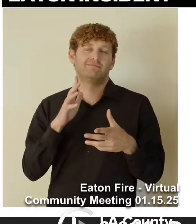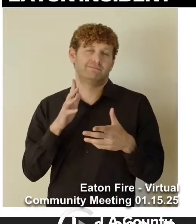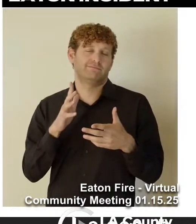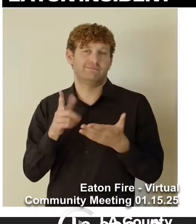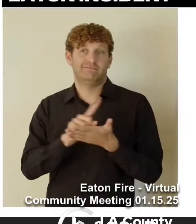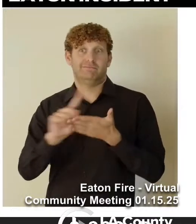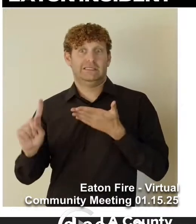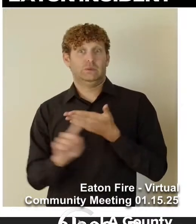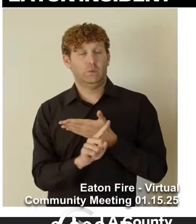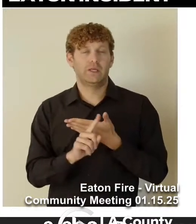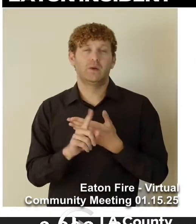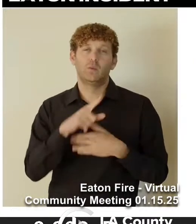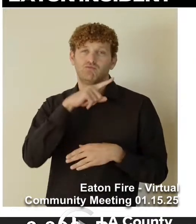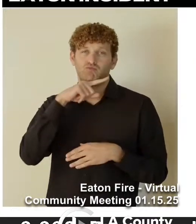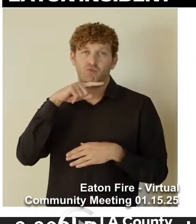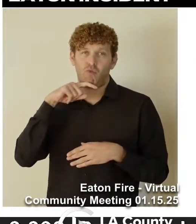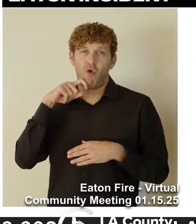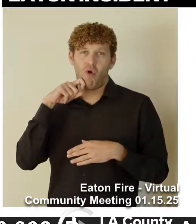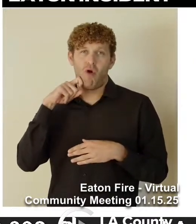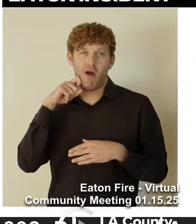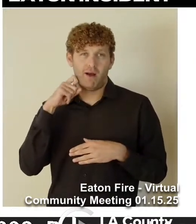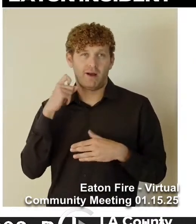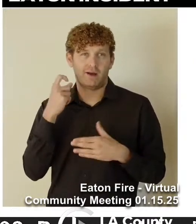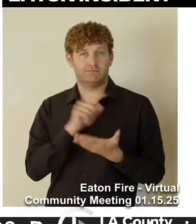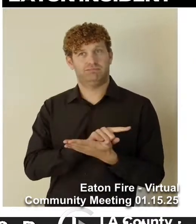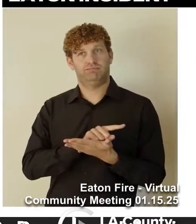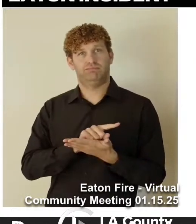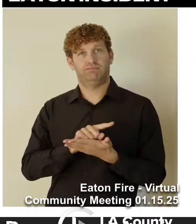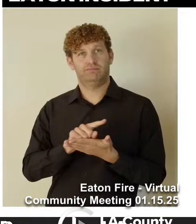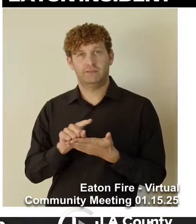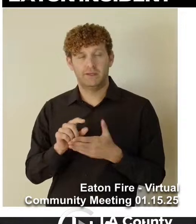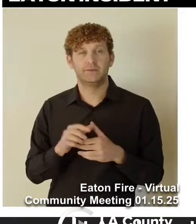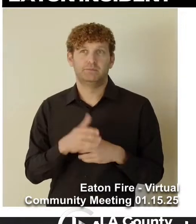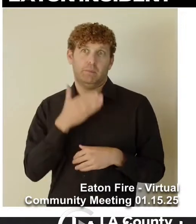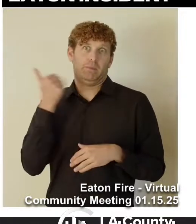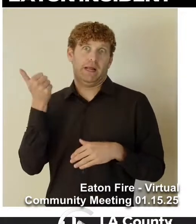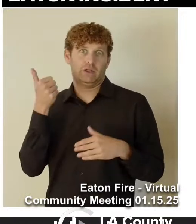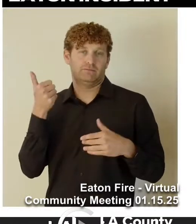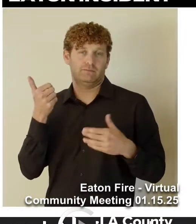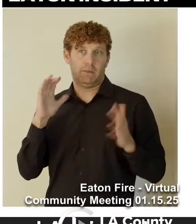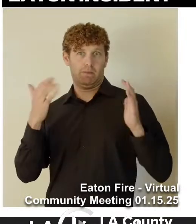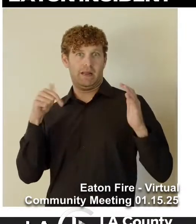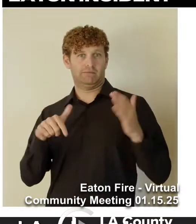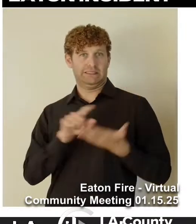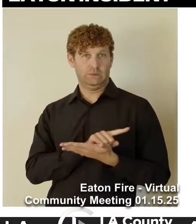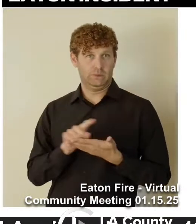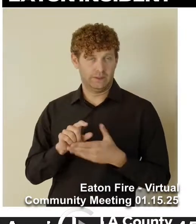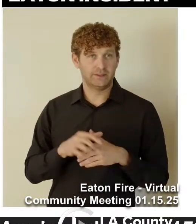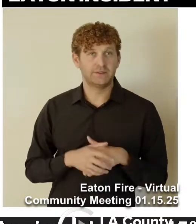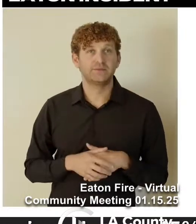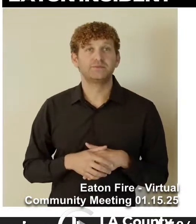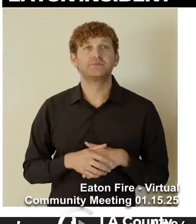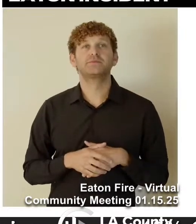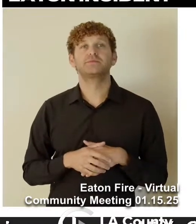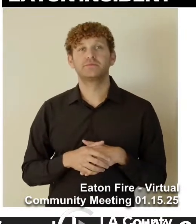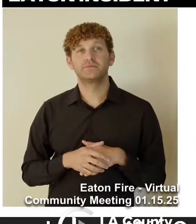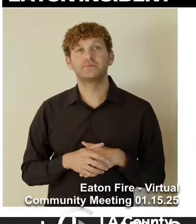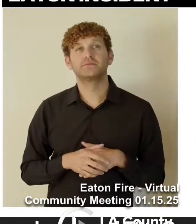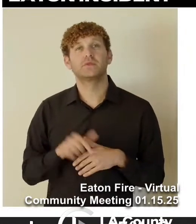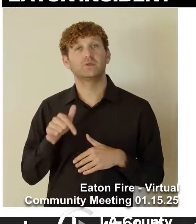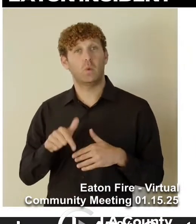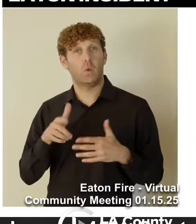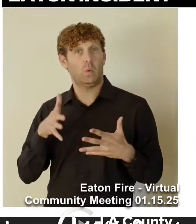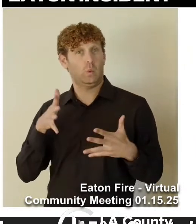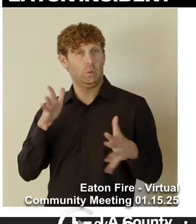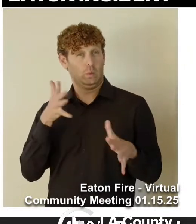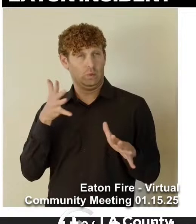dry pattern, perhaps even drier than we are now. And there's also potential for another Santa Ana wind event. The strength of that remains highly uncertain.